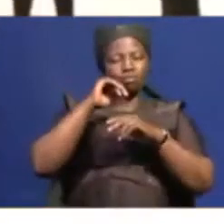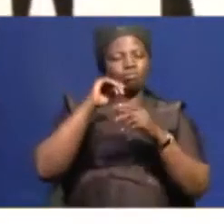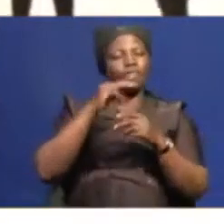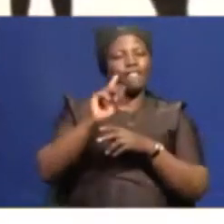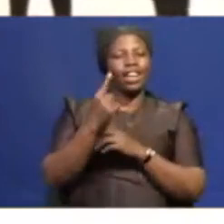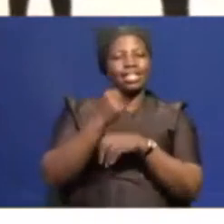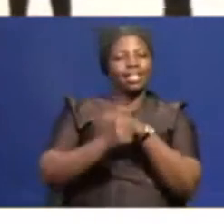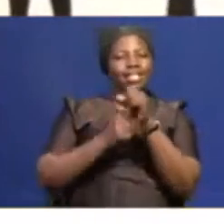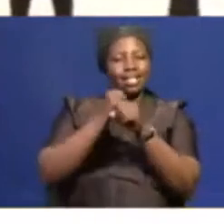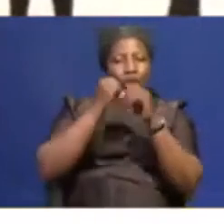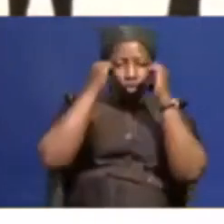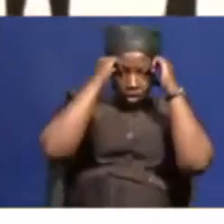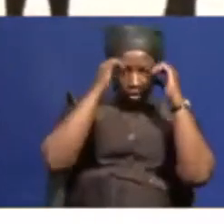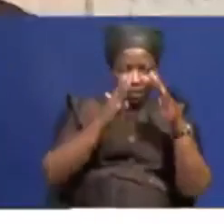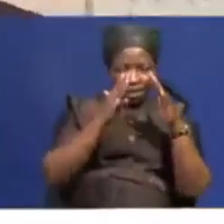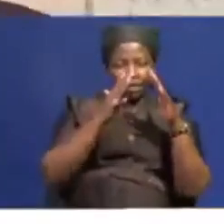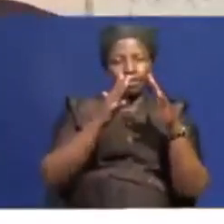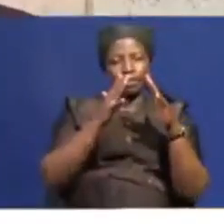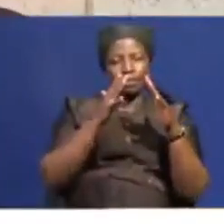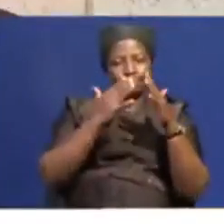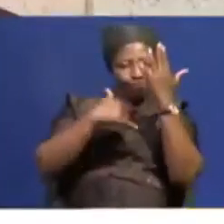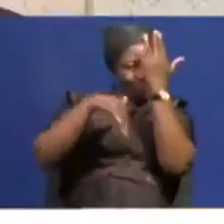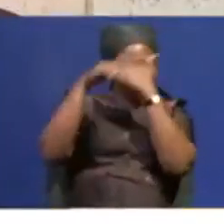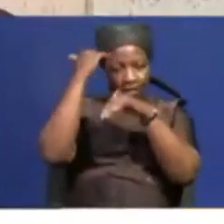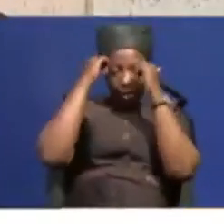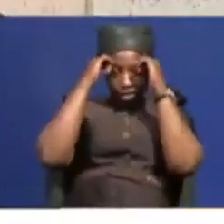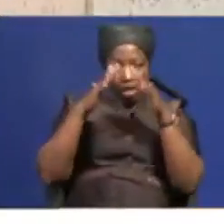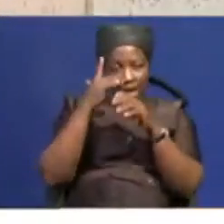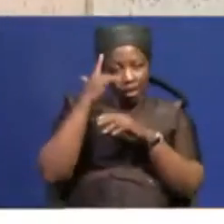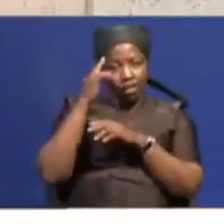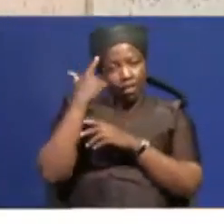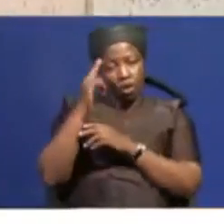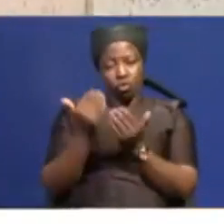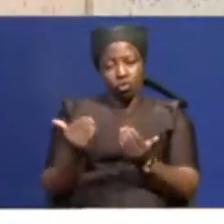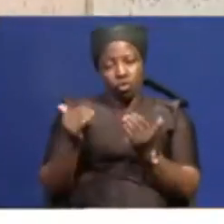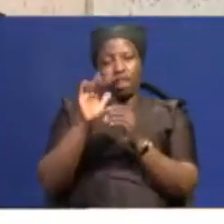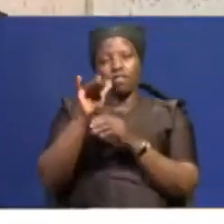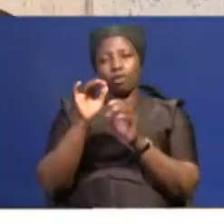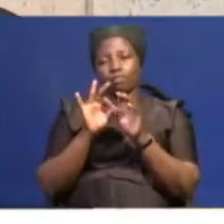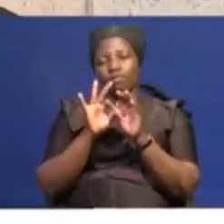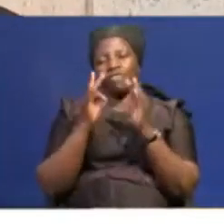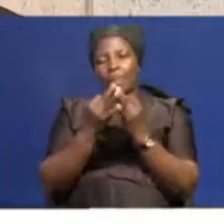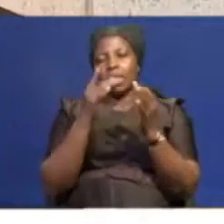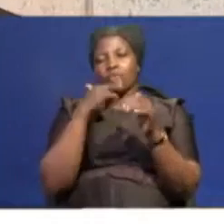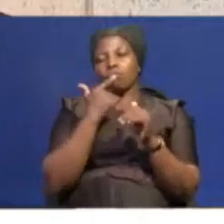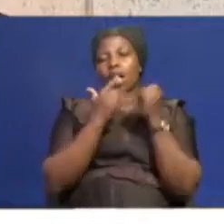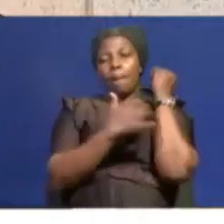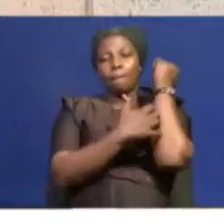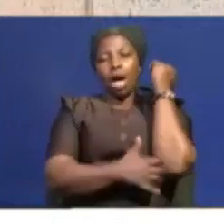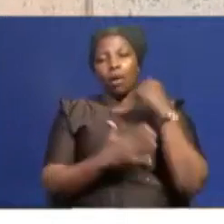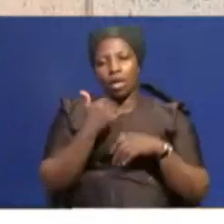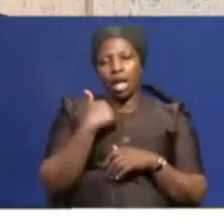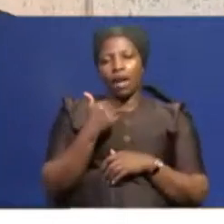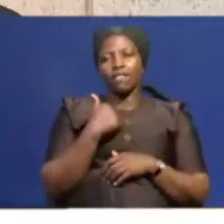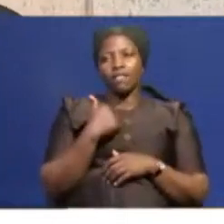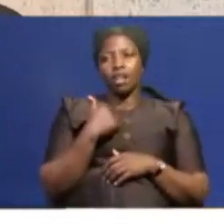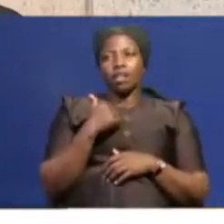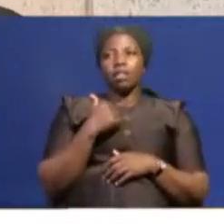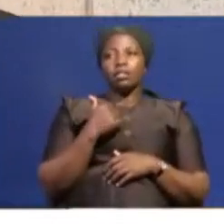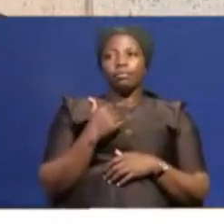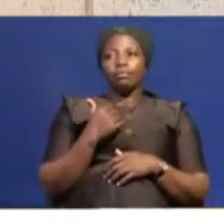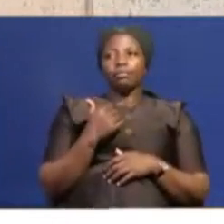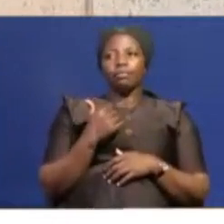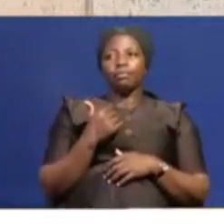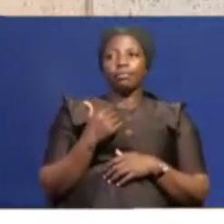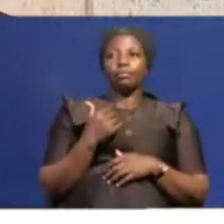for children from poor backgrounds. Currently, we have 620 students actively in different high schools,